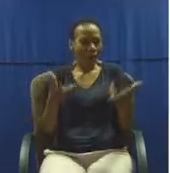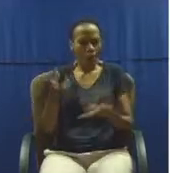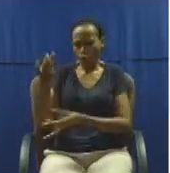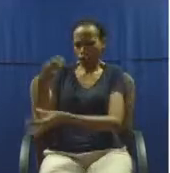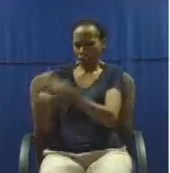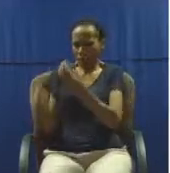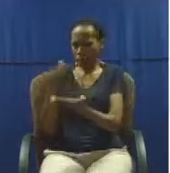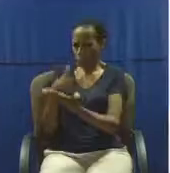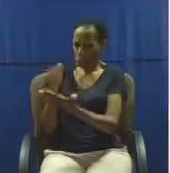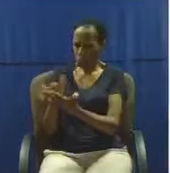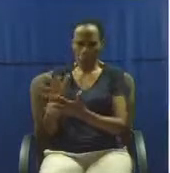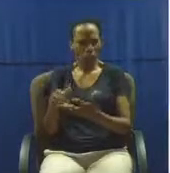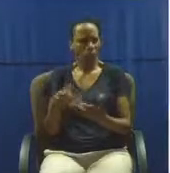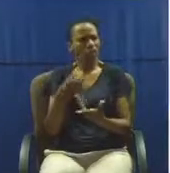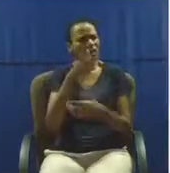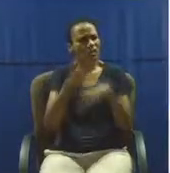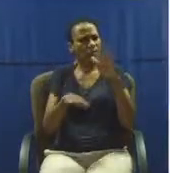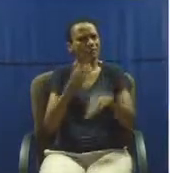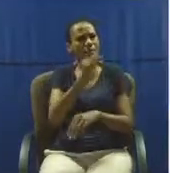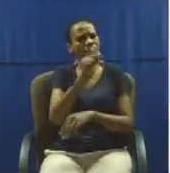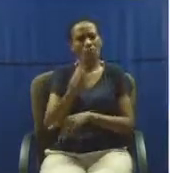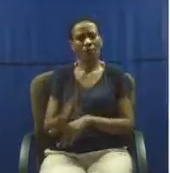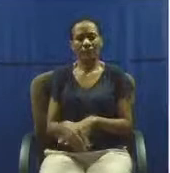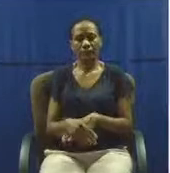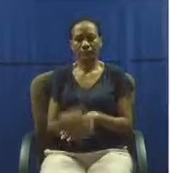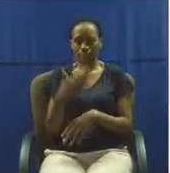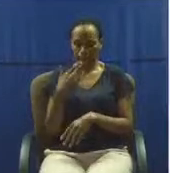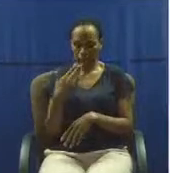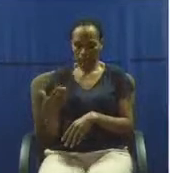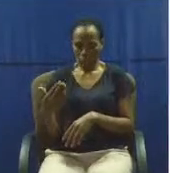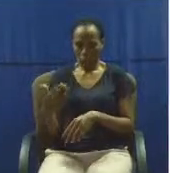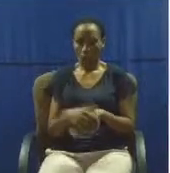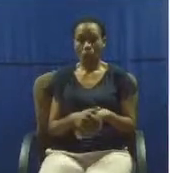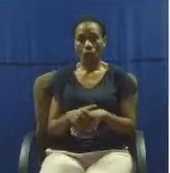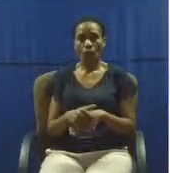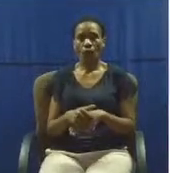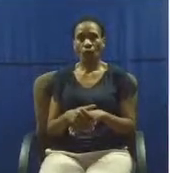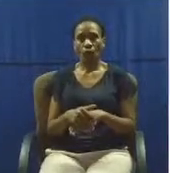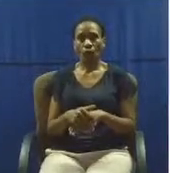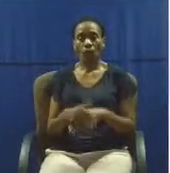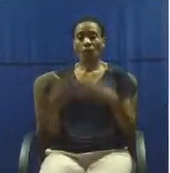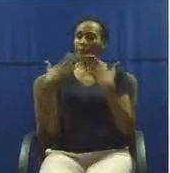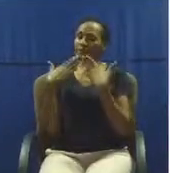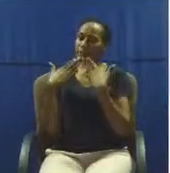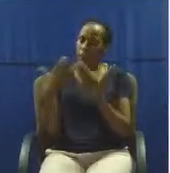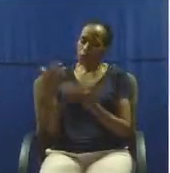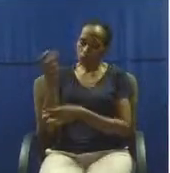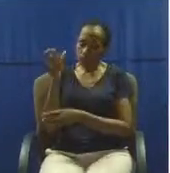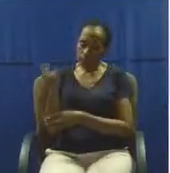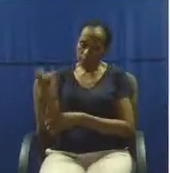you. Honorable the President. Thank you, Honorable Speaker.